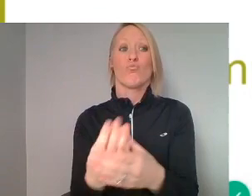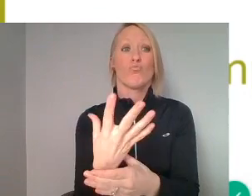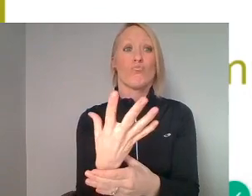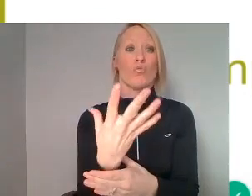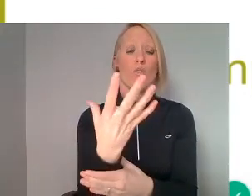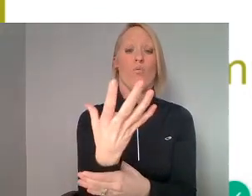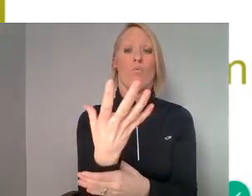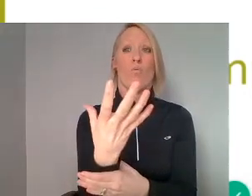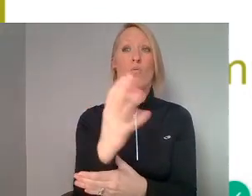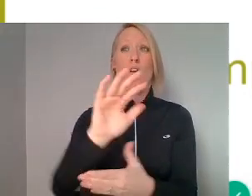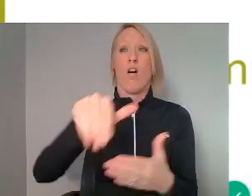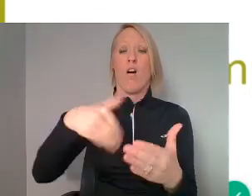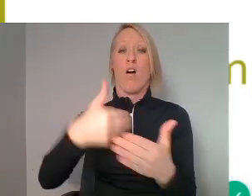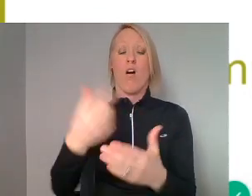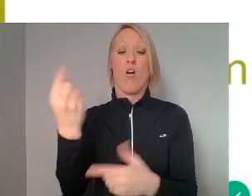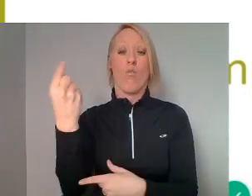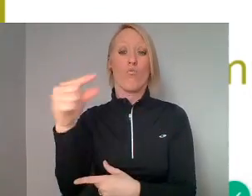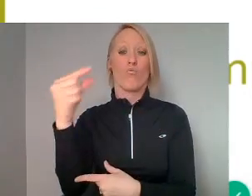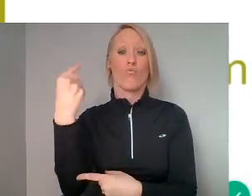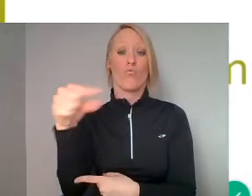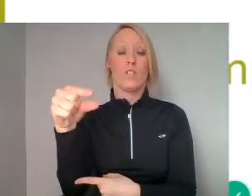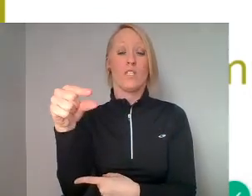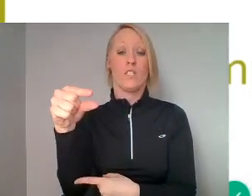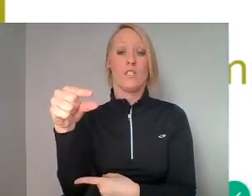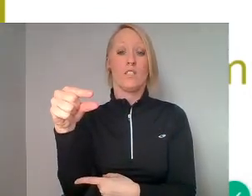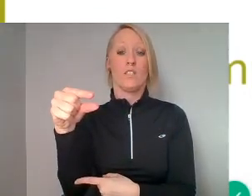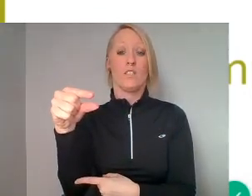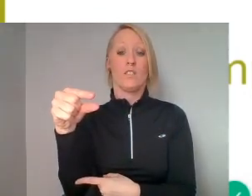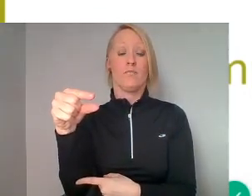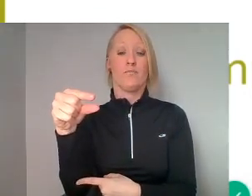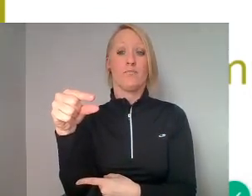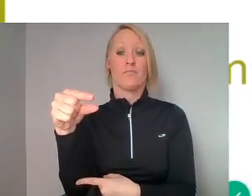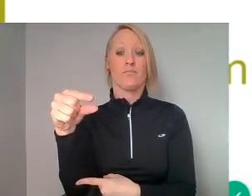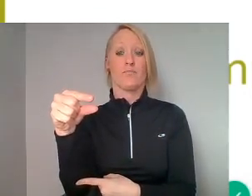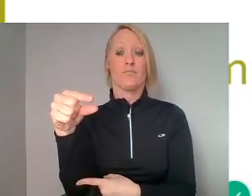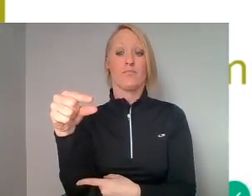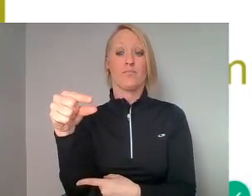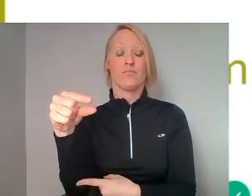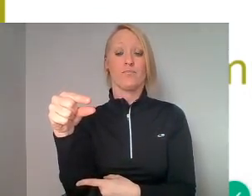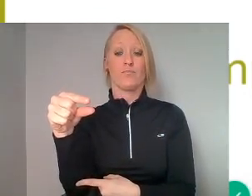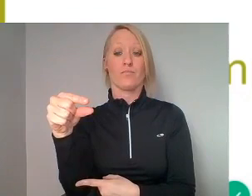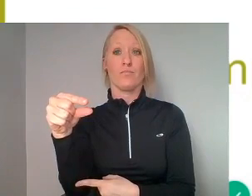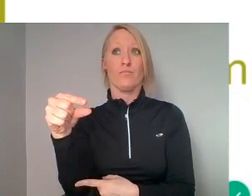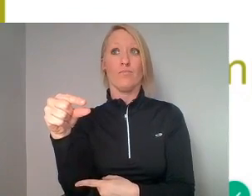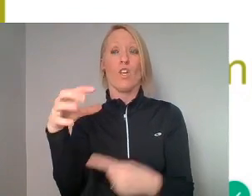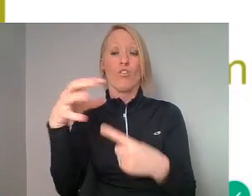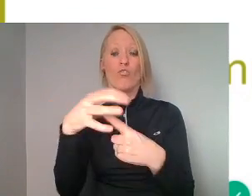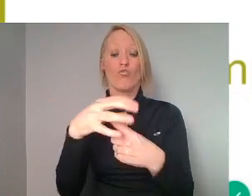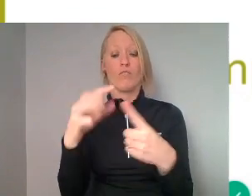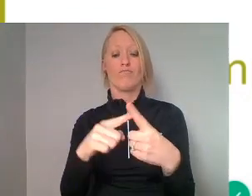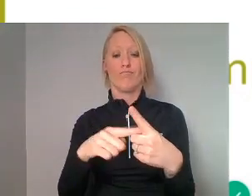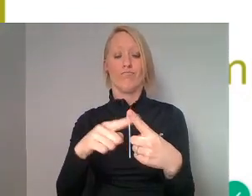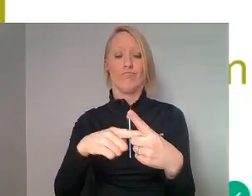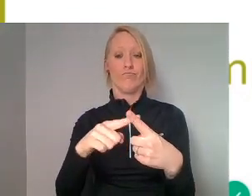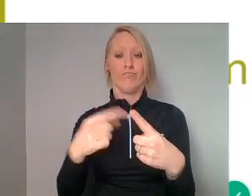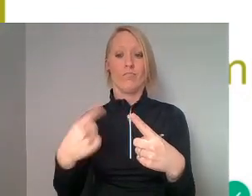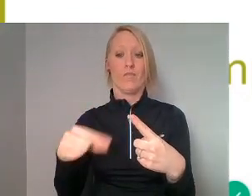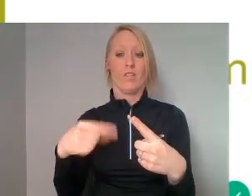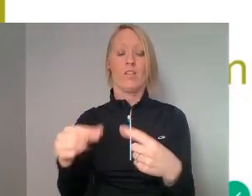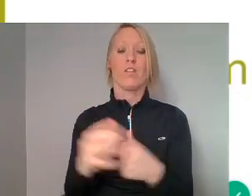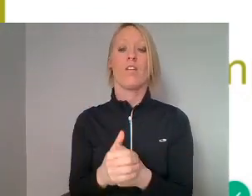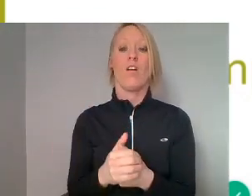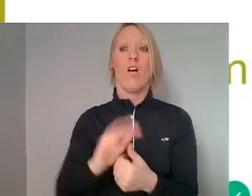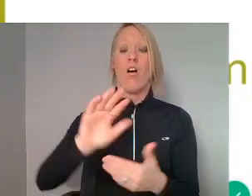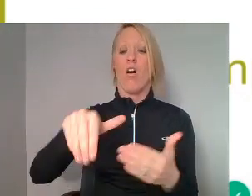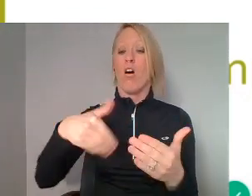tree tops, my kids call it like broccoli, those little mini trees. If you let broccoli grow out, all of those little tree tops